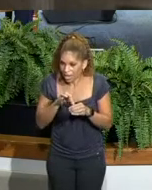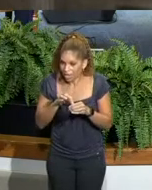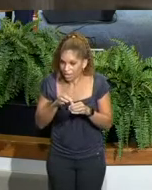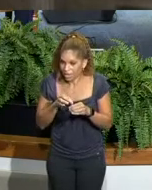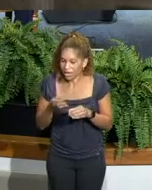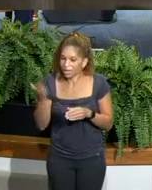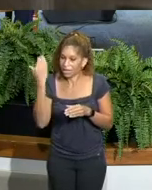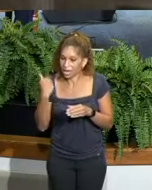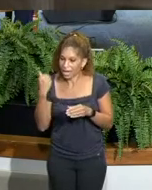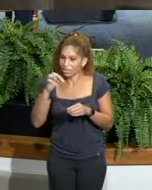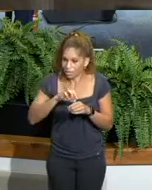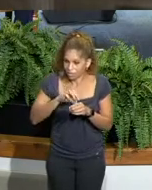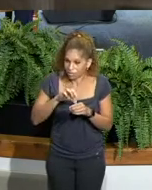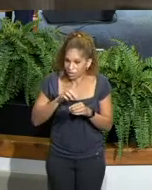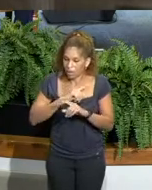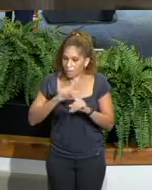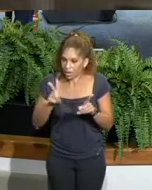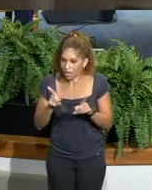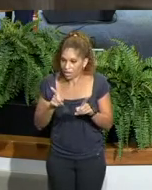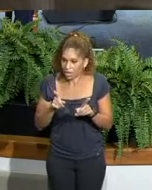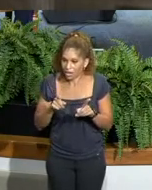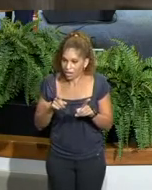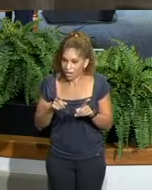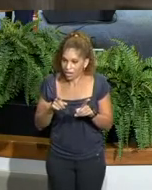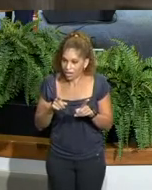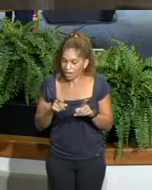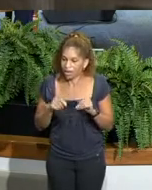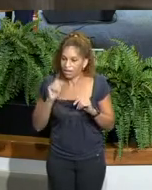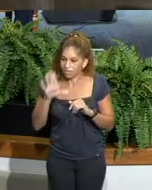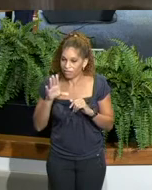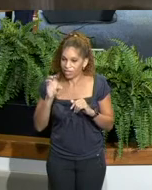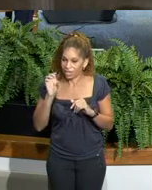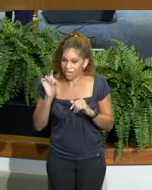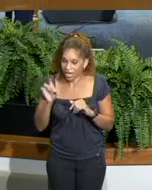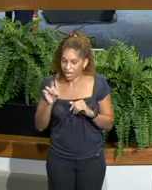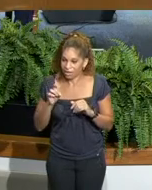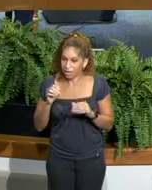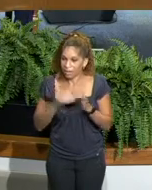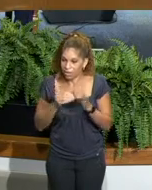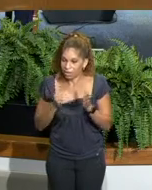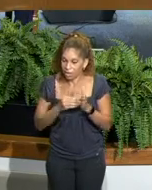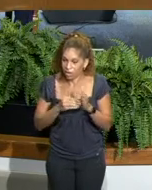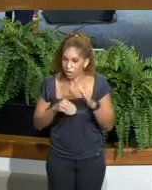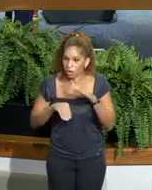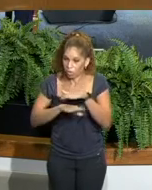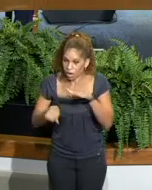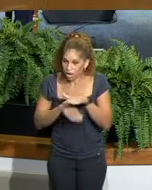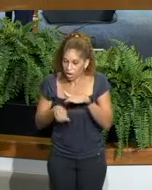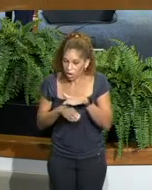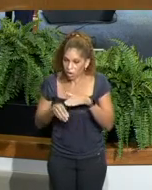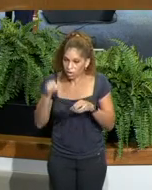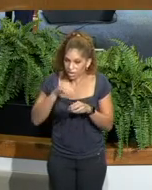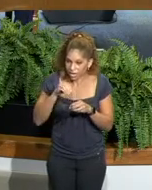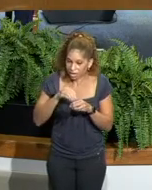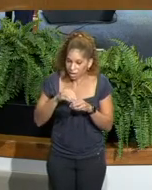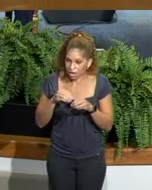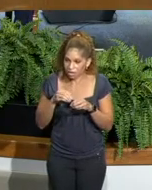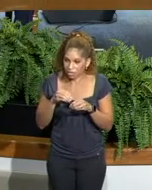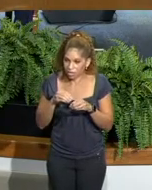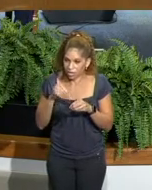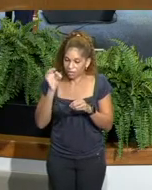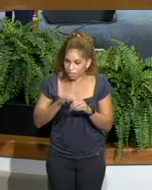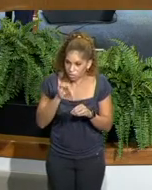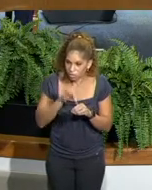58 million were low-income voters. That's 35% of the voting